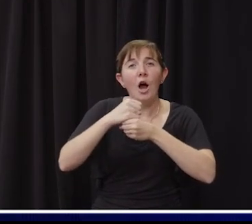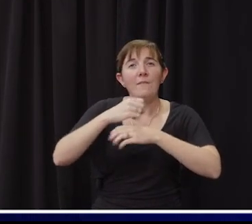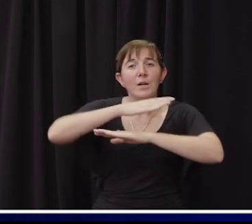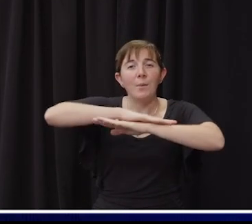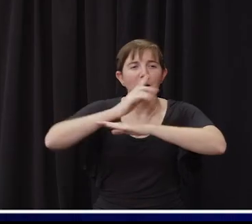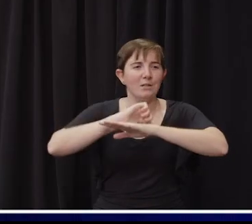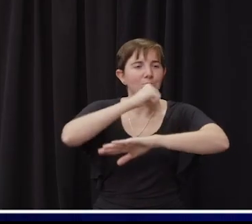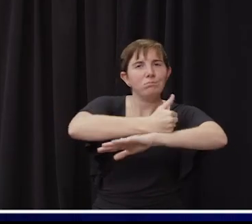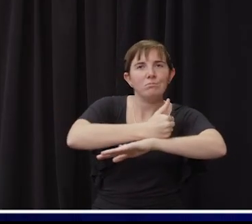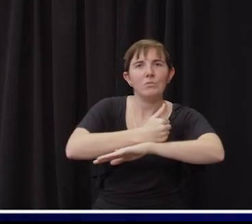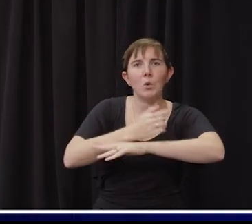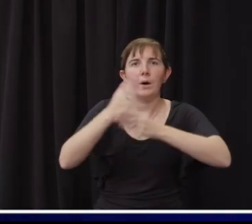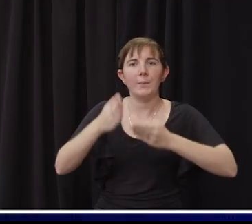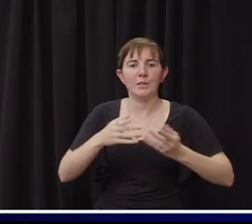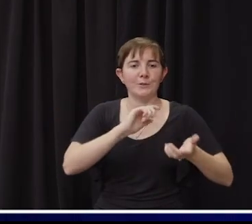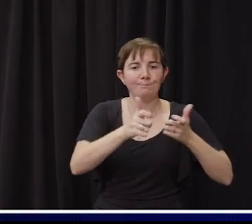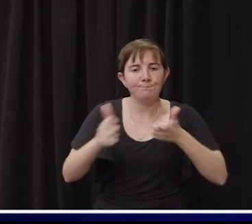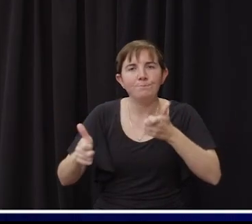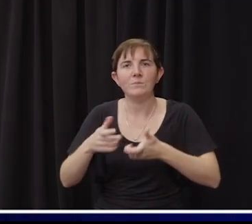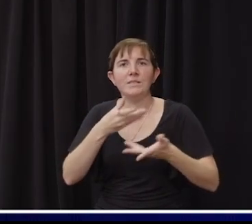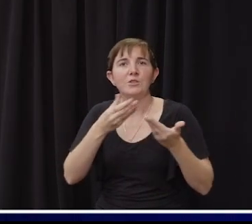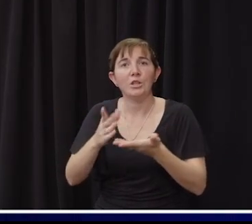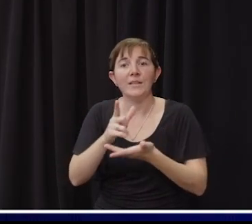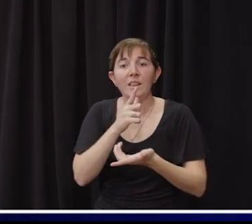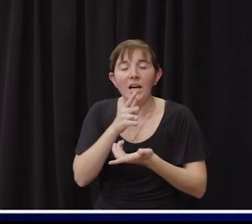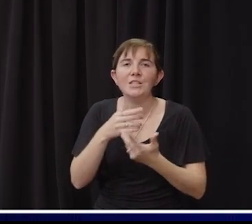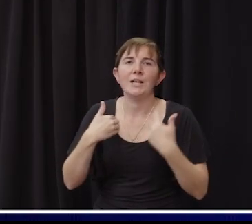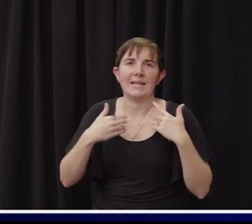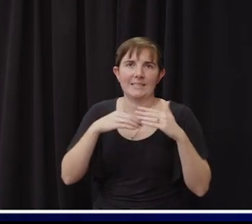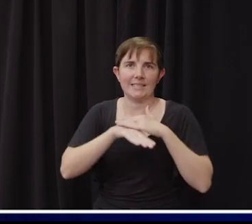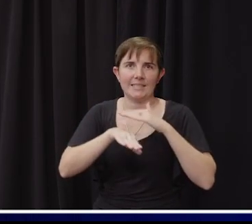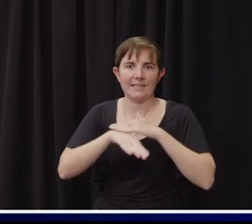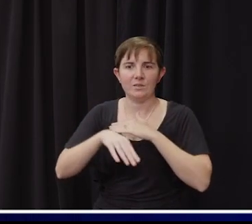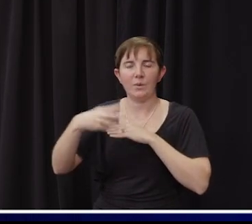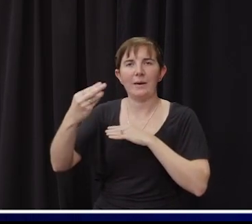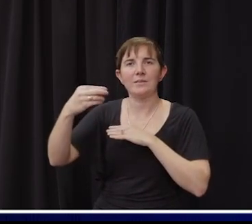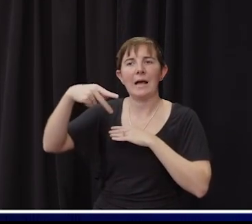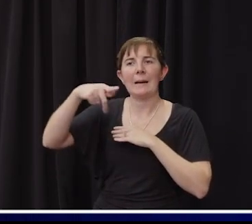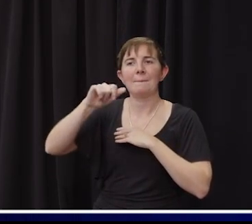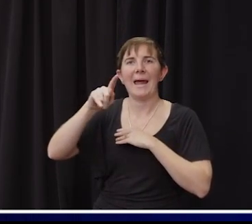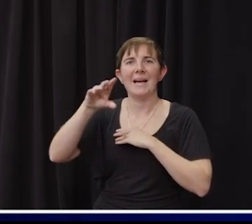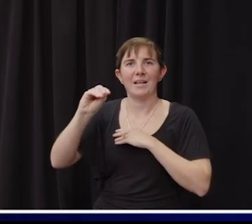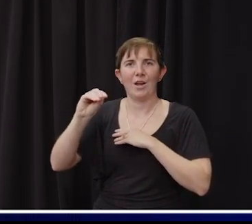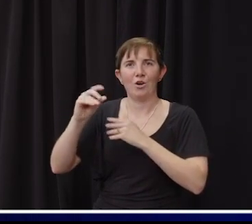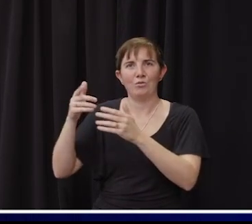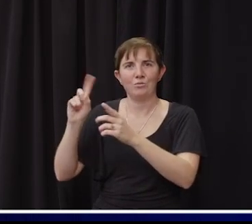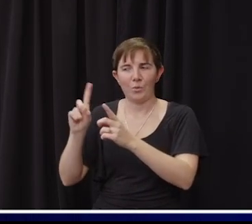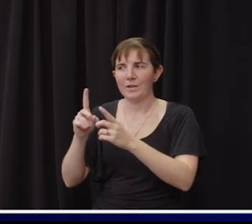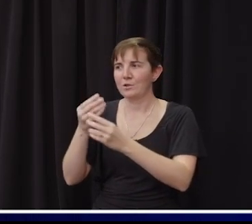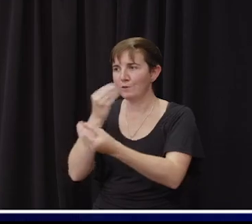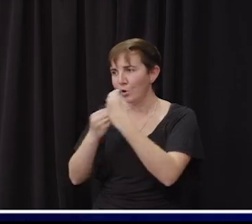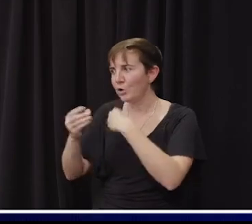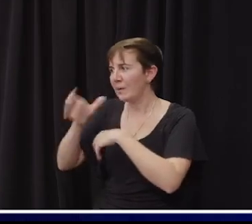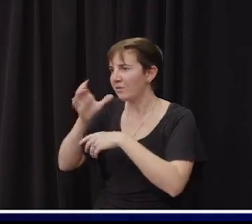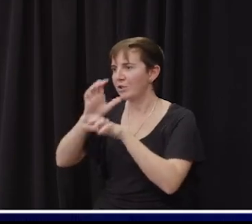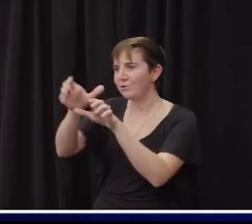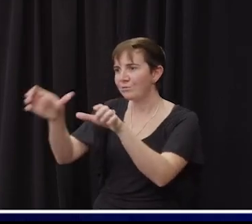or someone serving lunch with an accessible patio adjacent to where the food and beverages can be served.